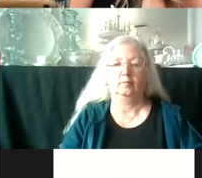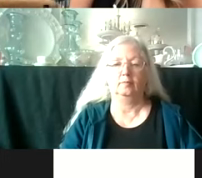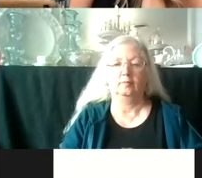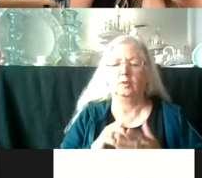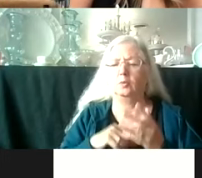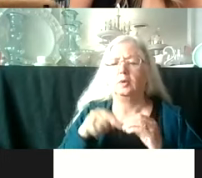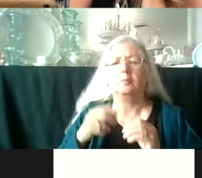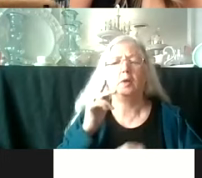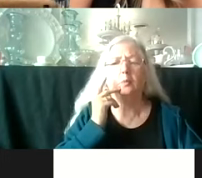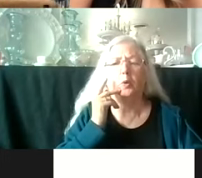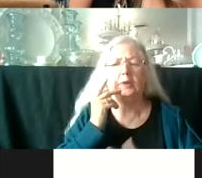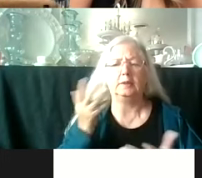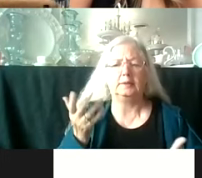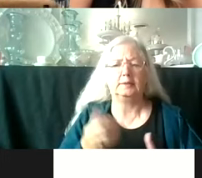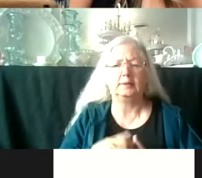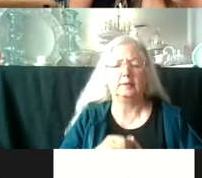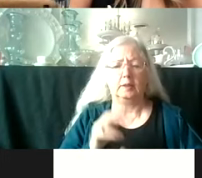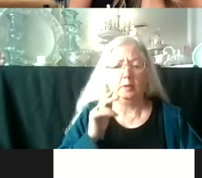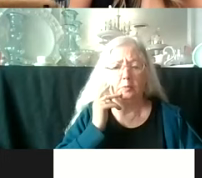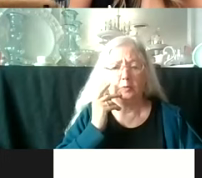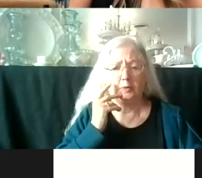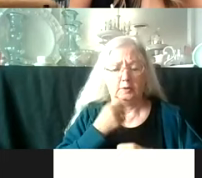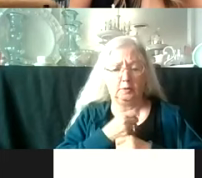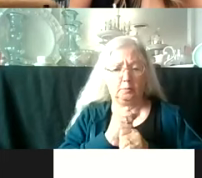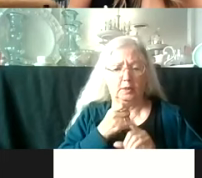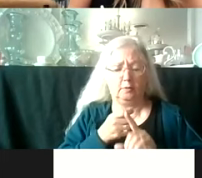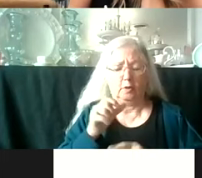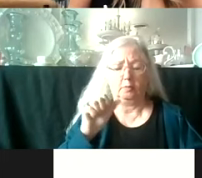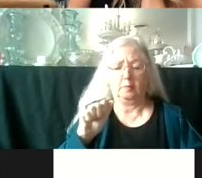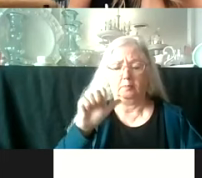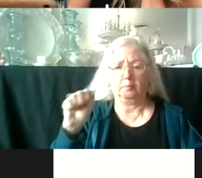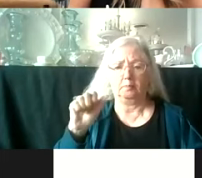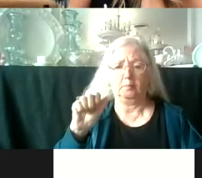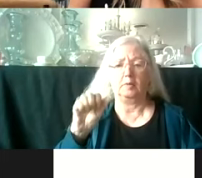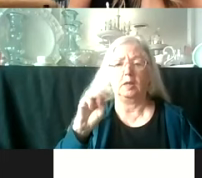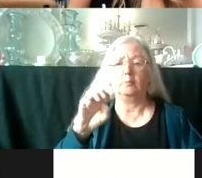about proteins? Proteins are made of amino acids.